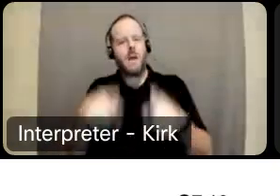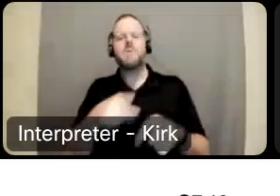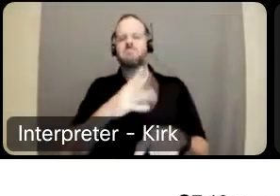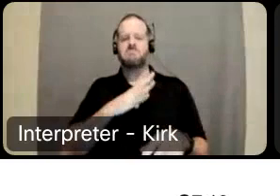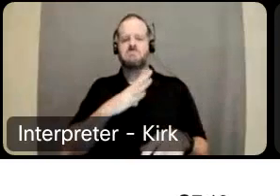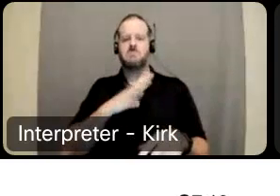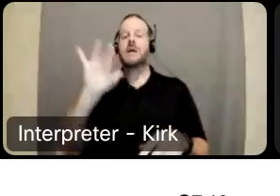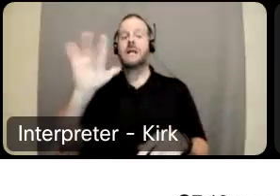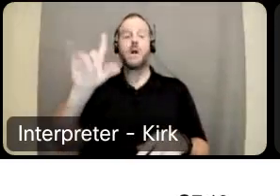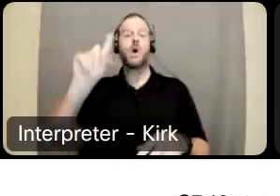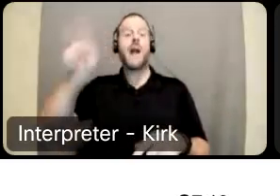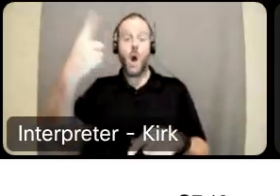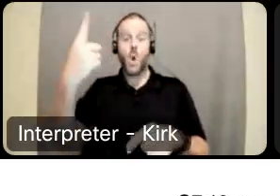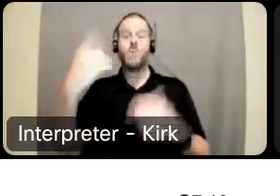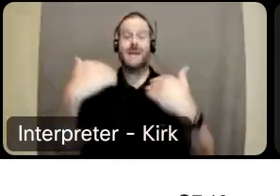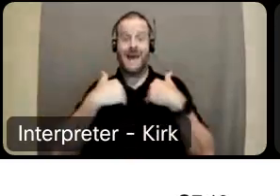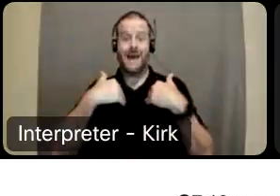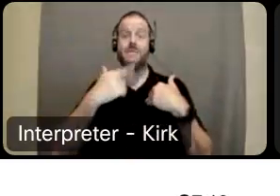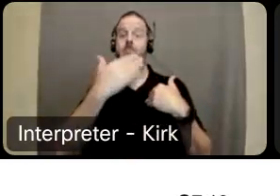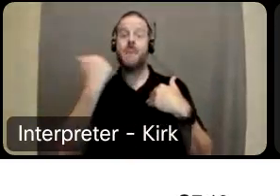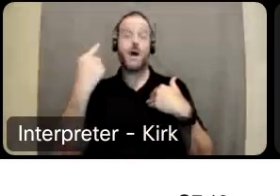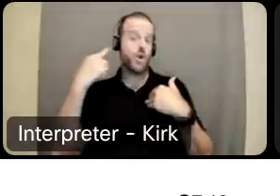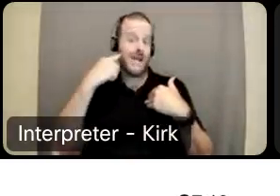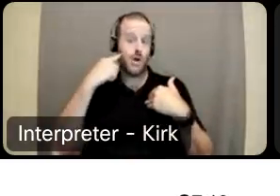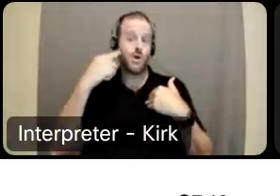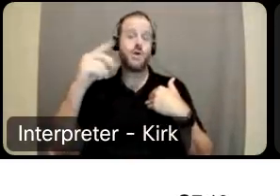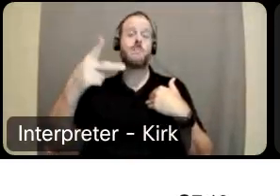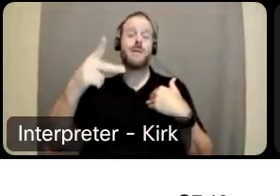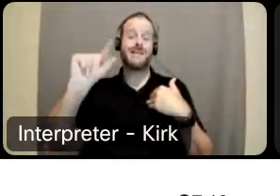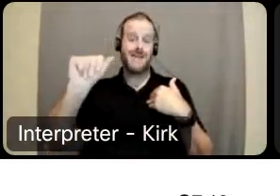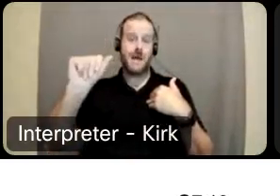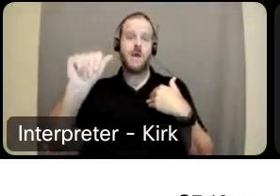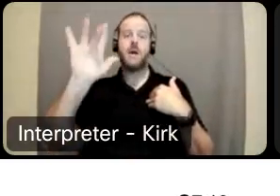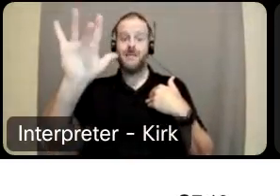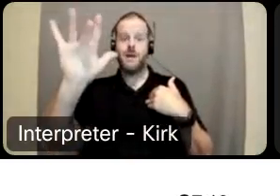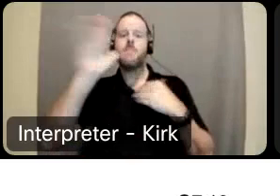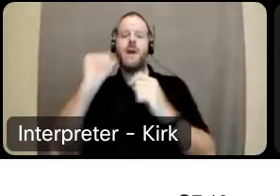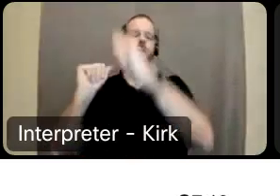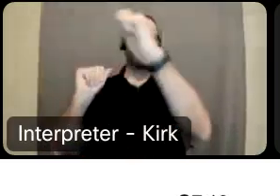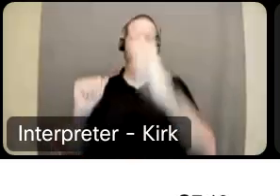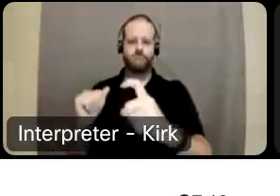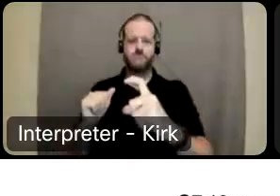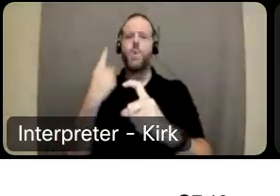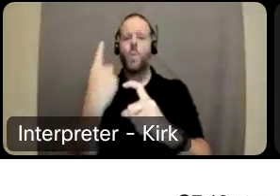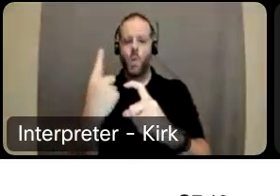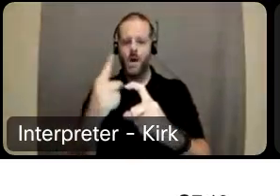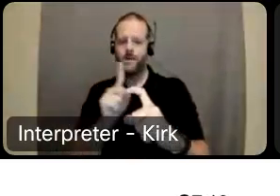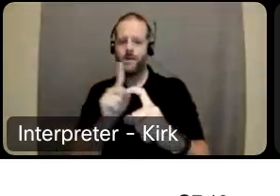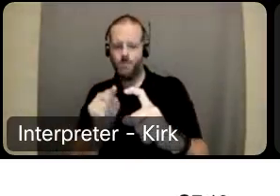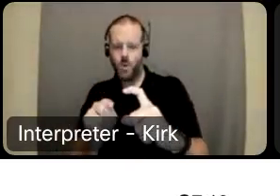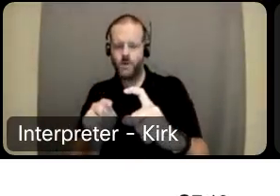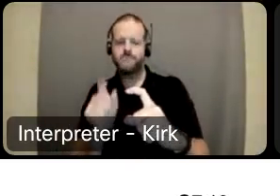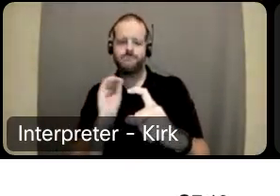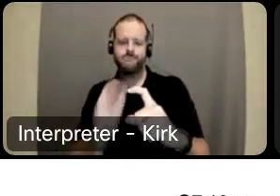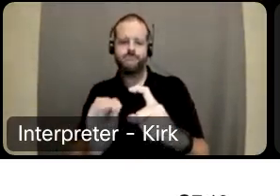have the better ear pure tone average for the student. When you click on that, a box will pop up and ask you to report that better